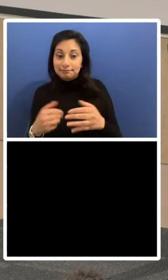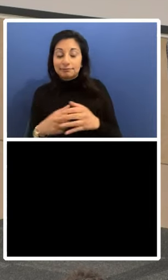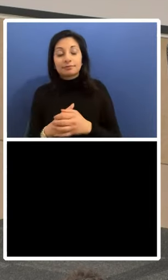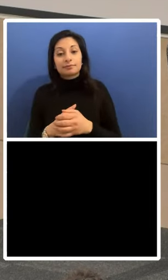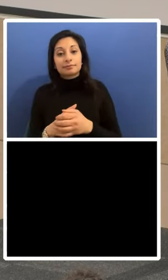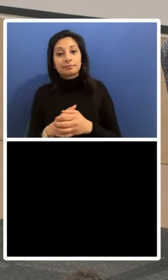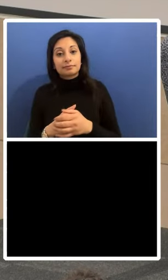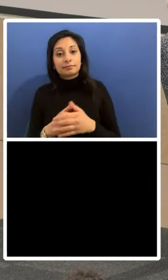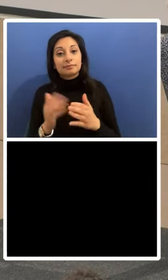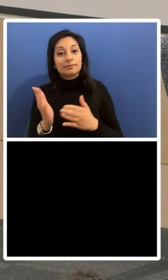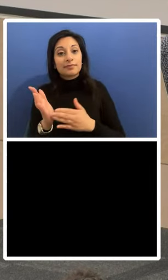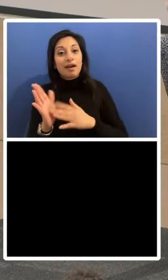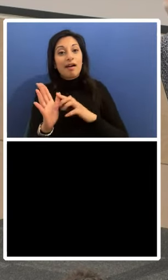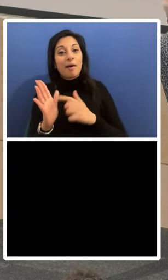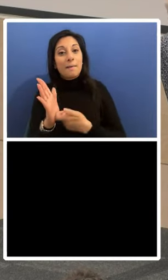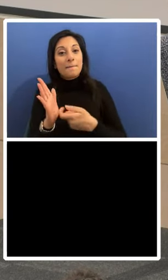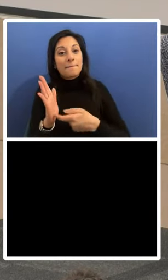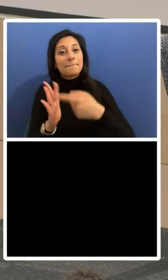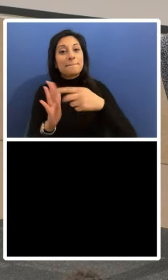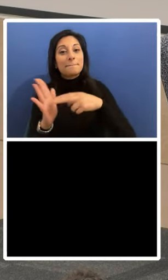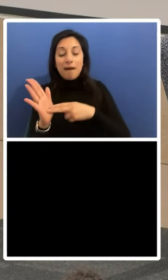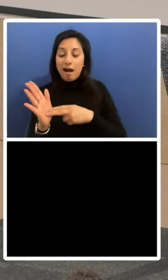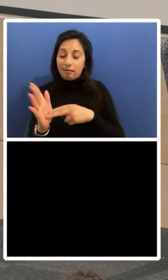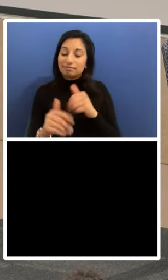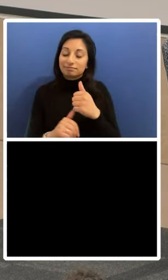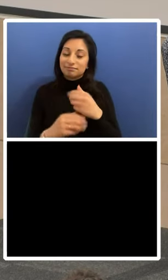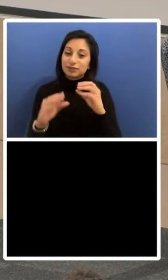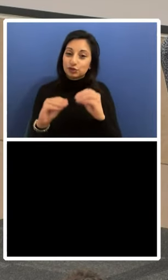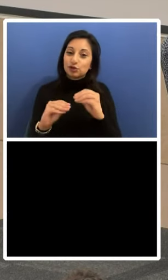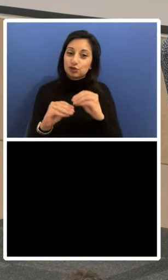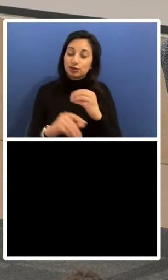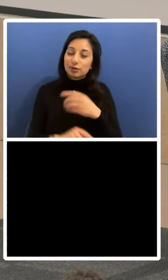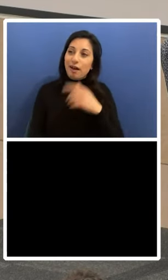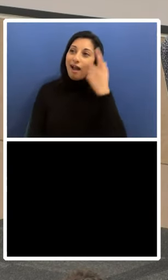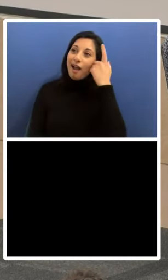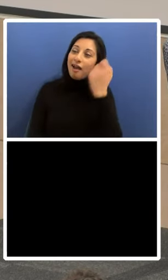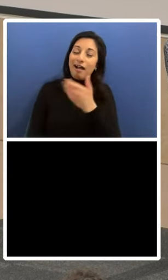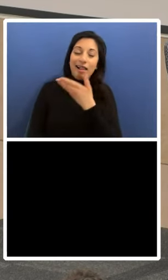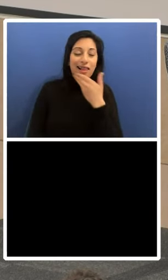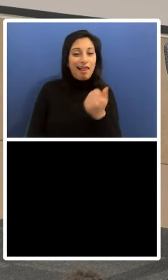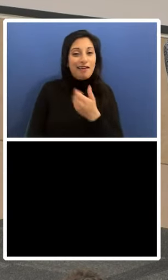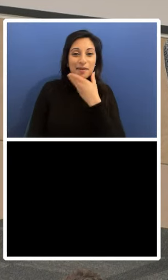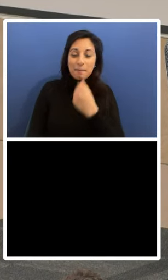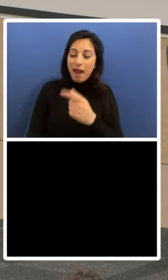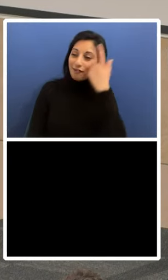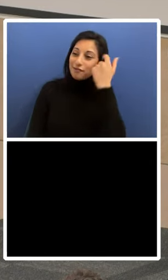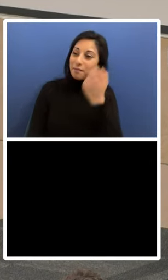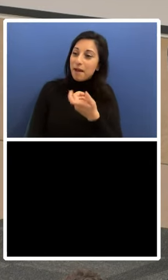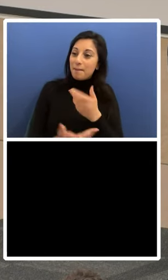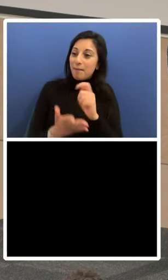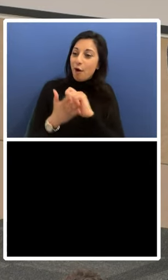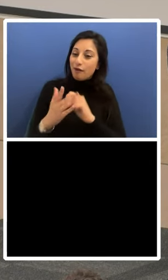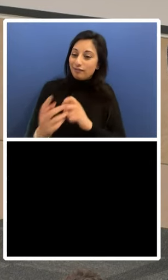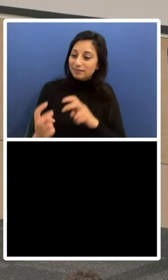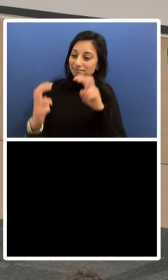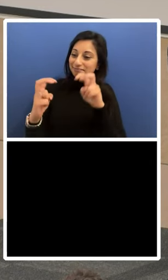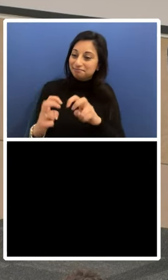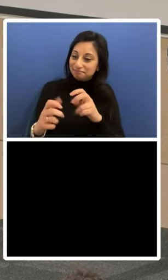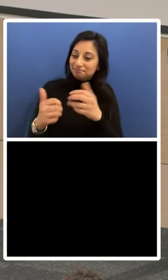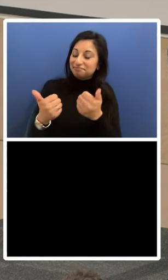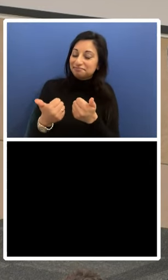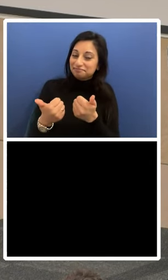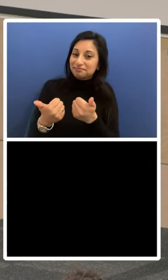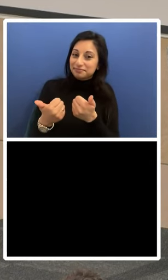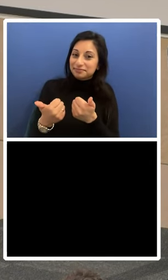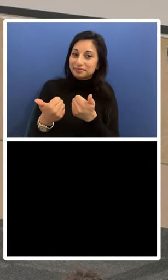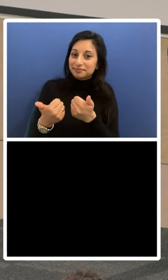master. I know him. Really nice guy. I remember sitting in his office like towards the end of third year, and he was like, I had pretty good grades in my undergrad,